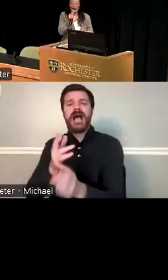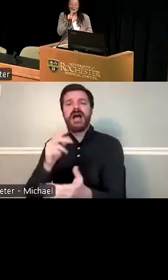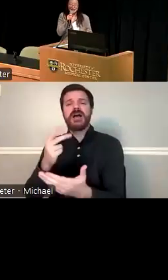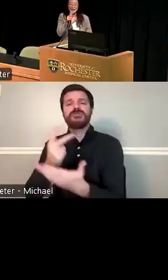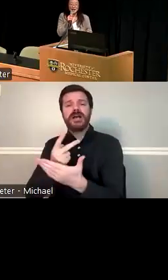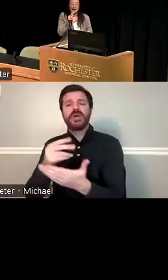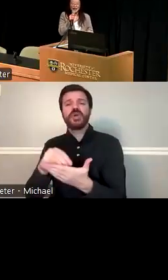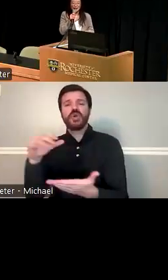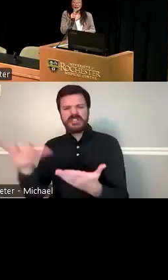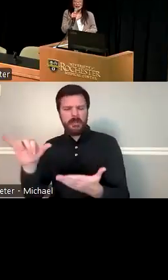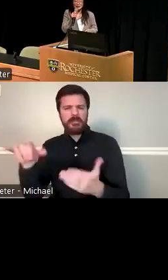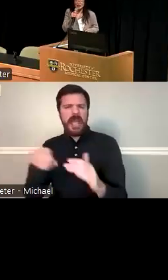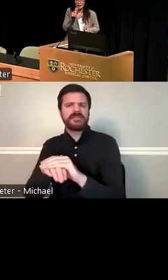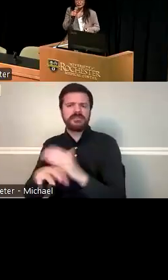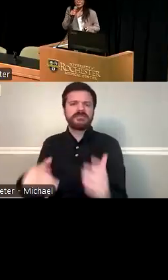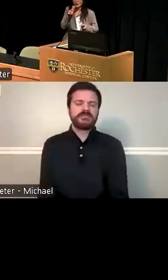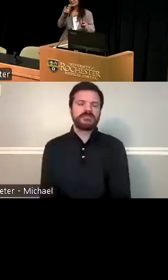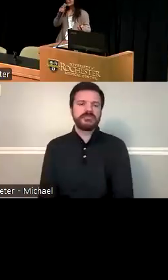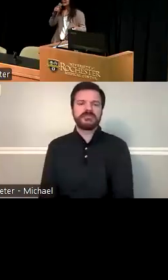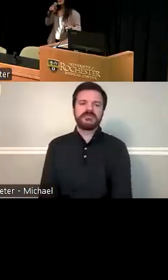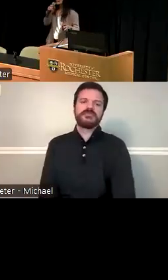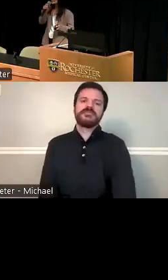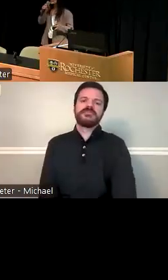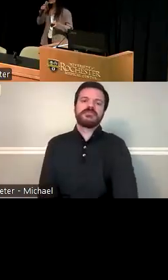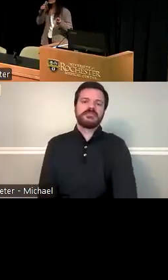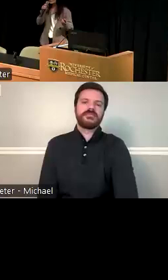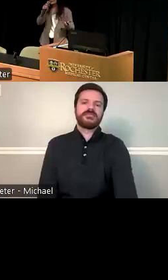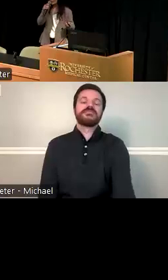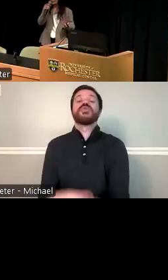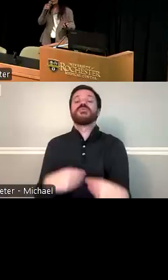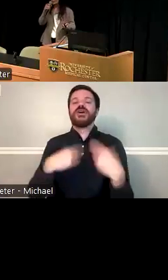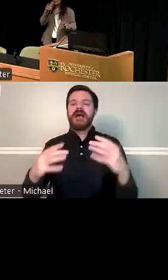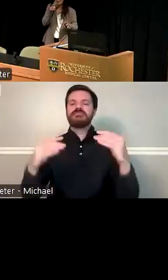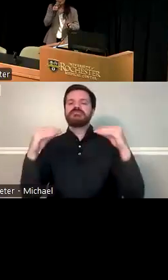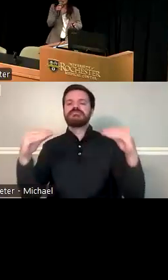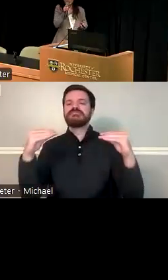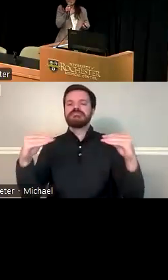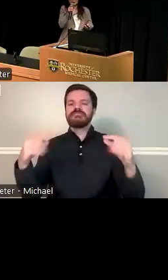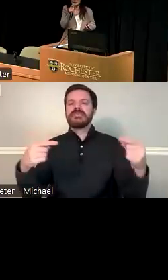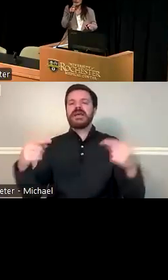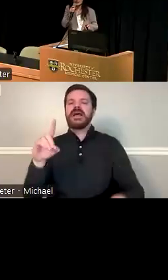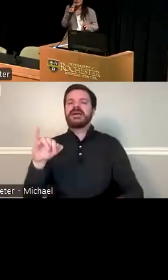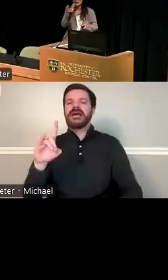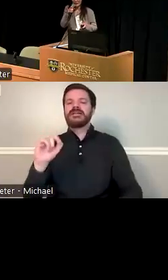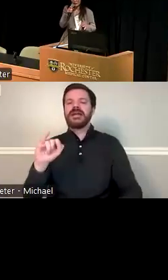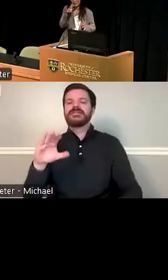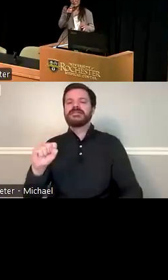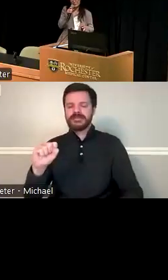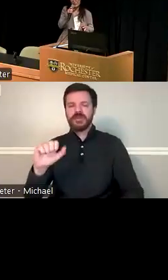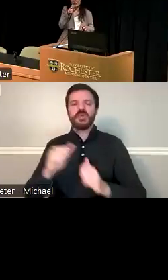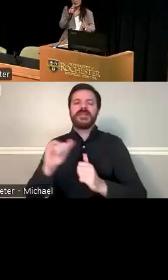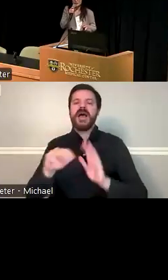also access. And we provided didactics based on those 8 modules that I talked about, and then they had